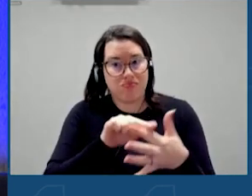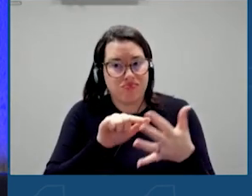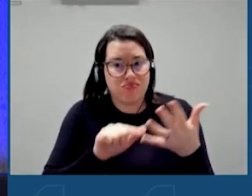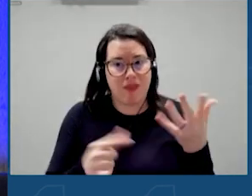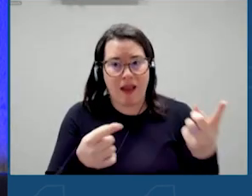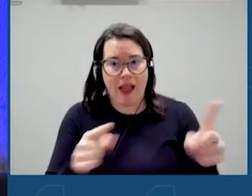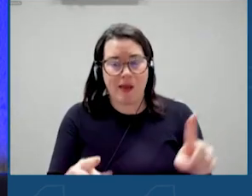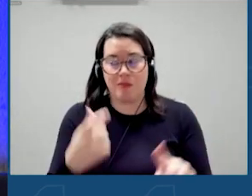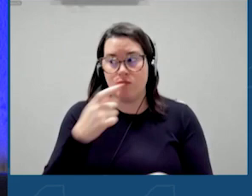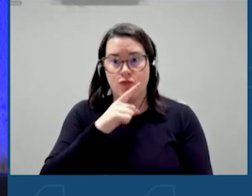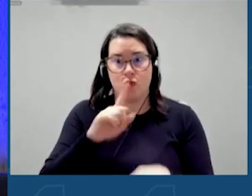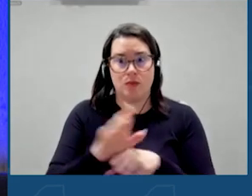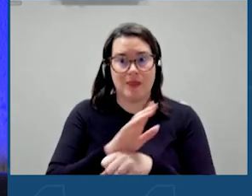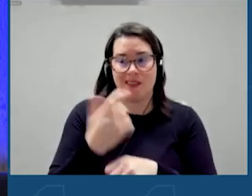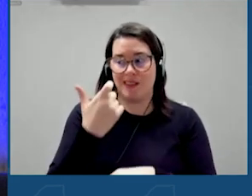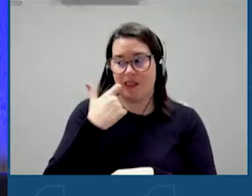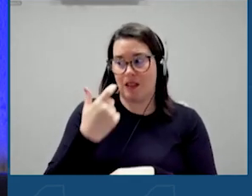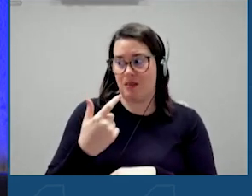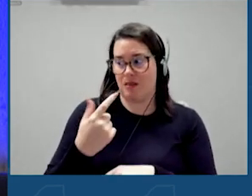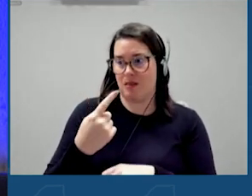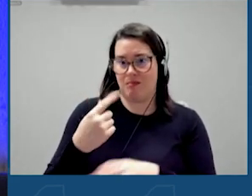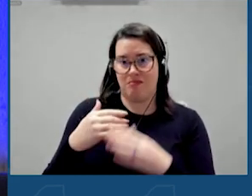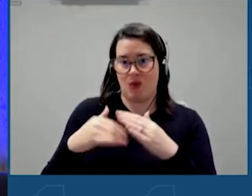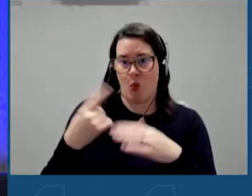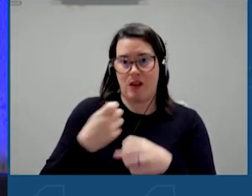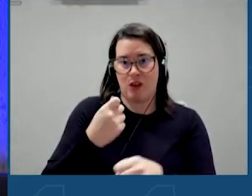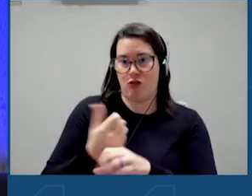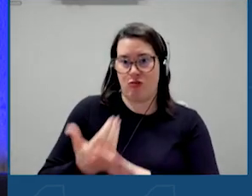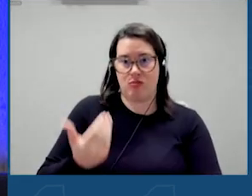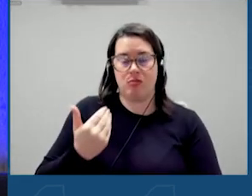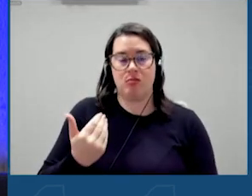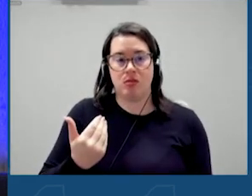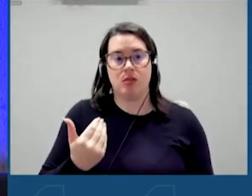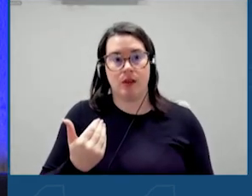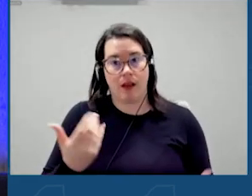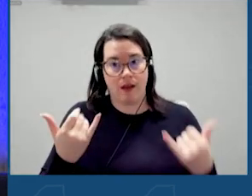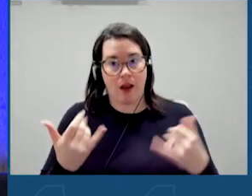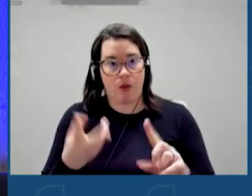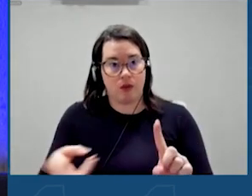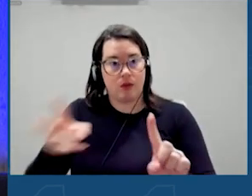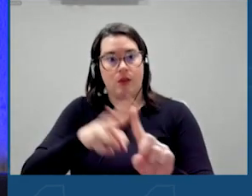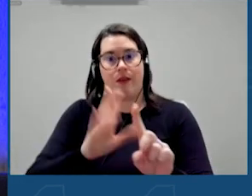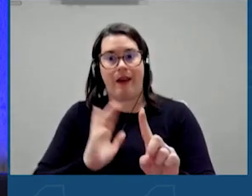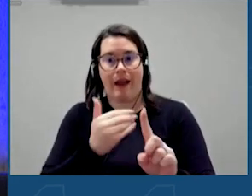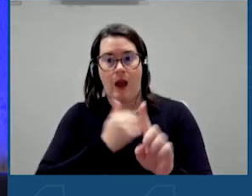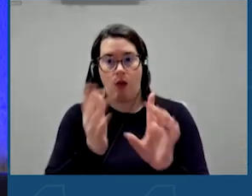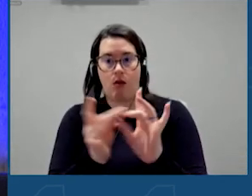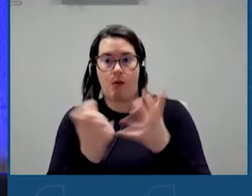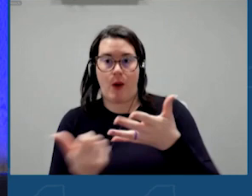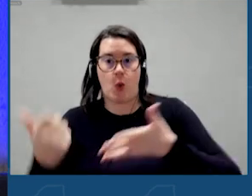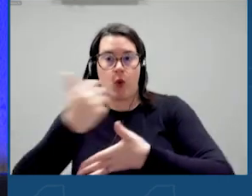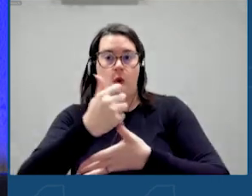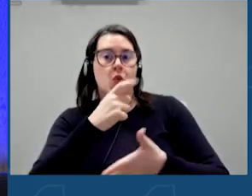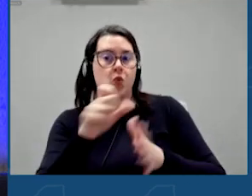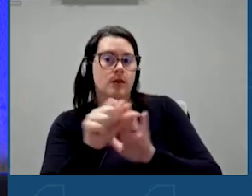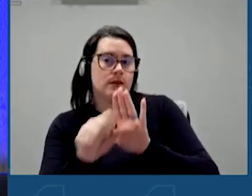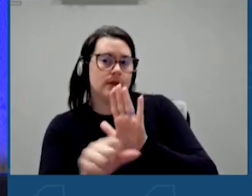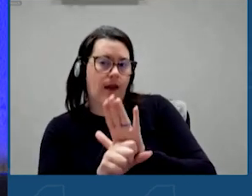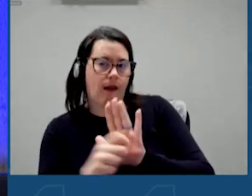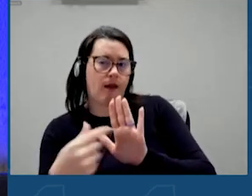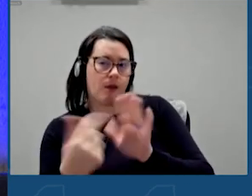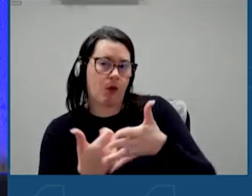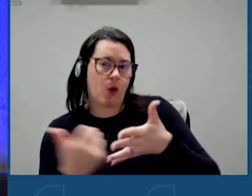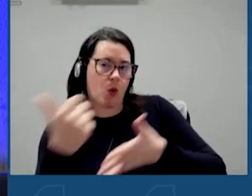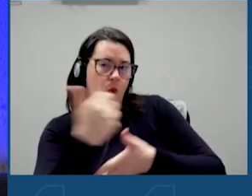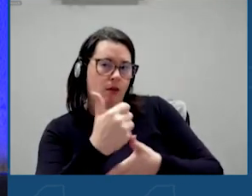less than a year ago, we had a chance to put forth the statement of our priorities, who we are as a state, and the issues that we're willing to take